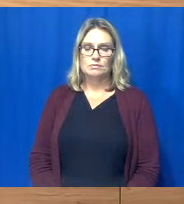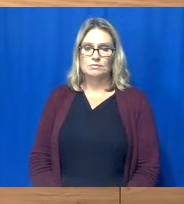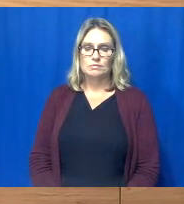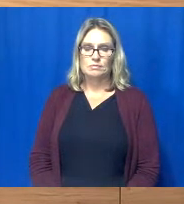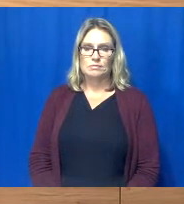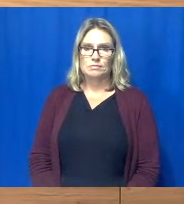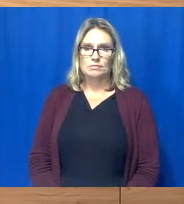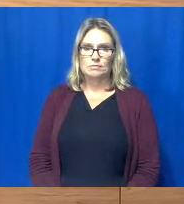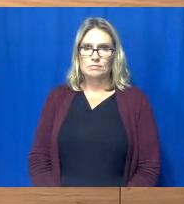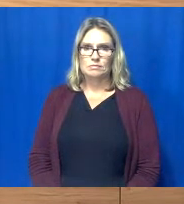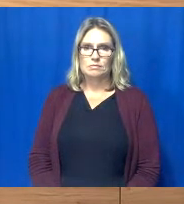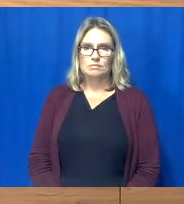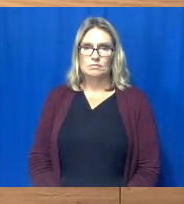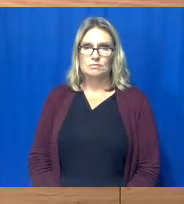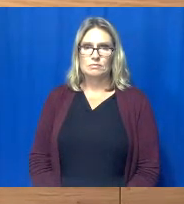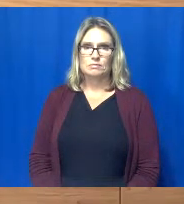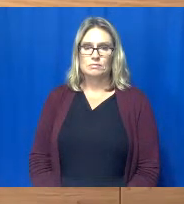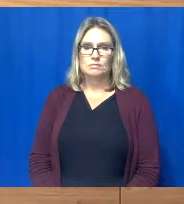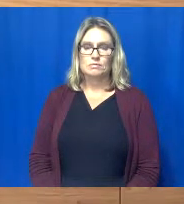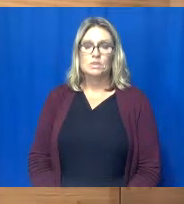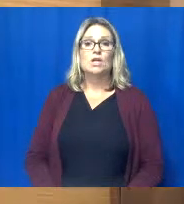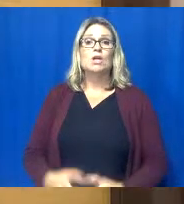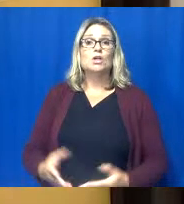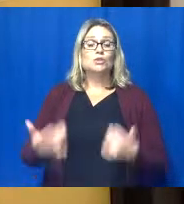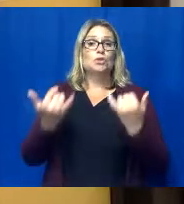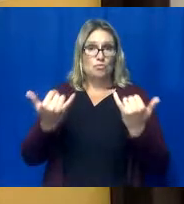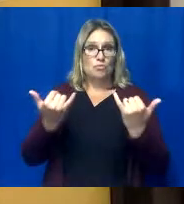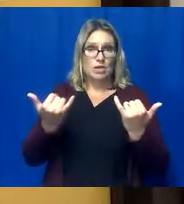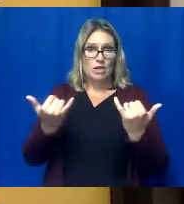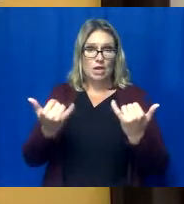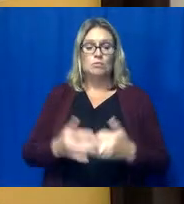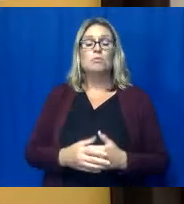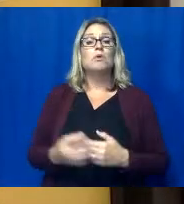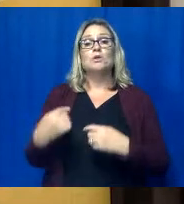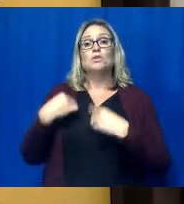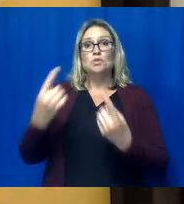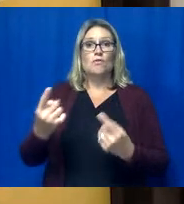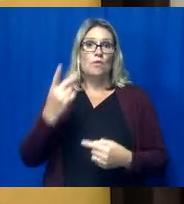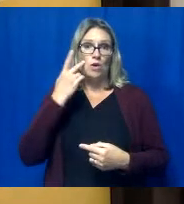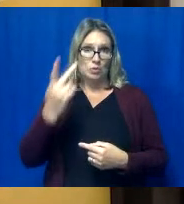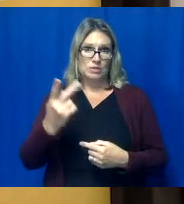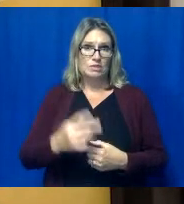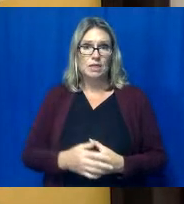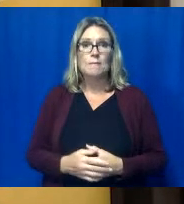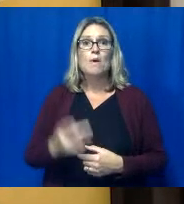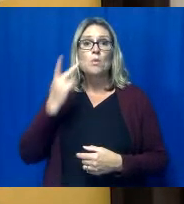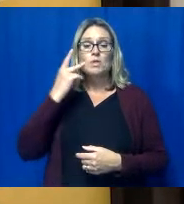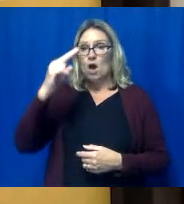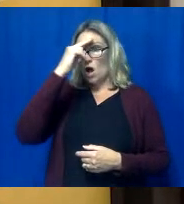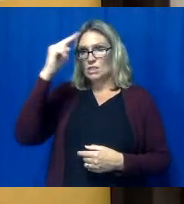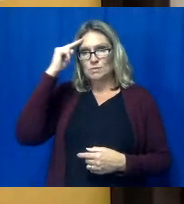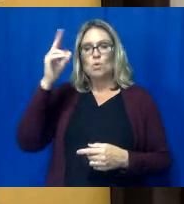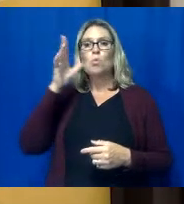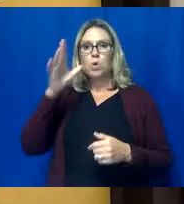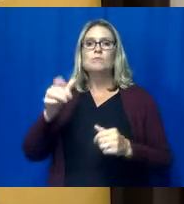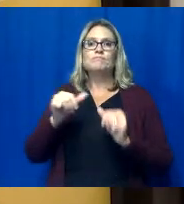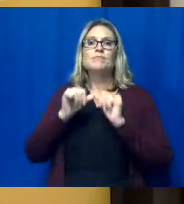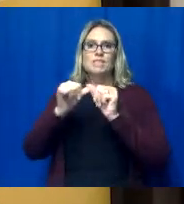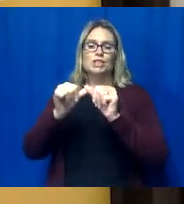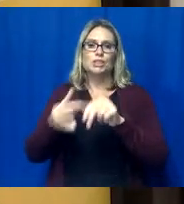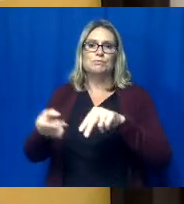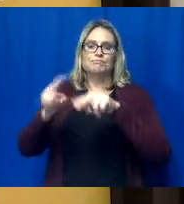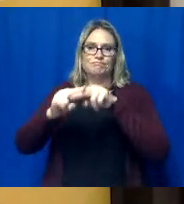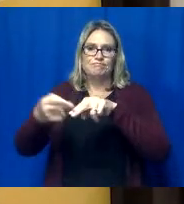So certainly under our current growth and under what we've seen so far, we do expect hospitalizations will continue rising for some time. To